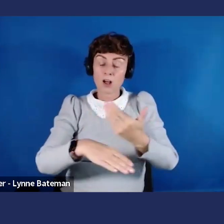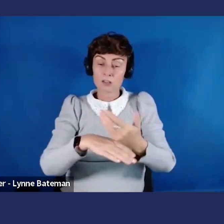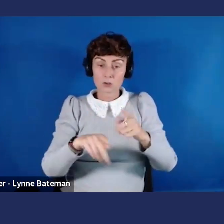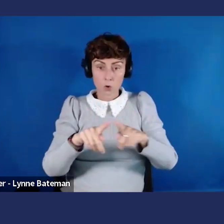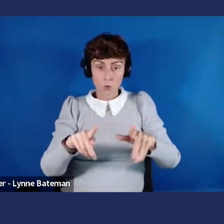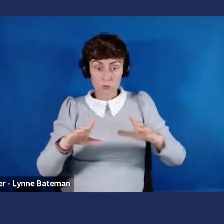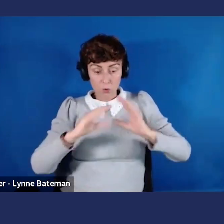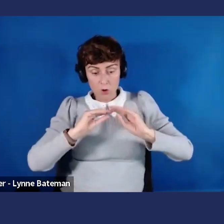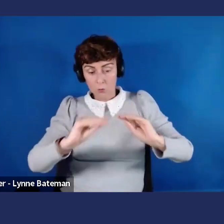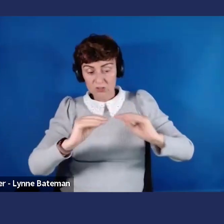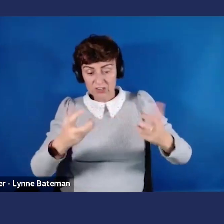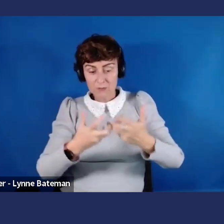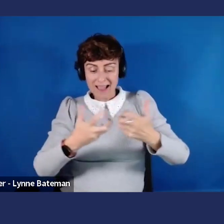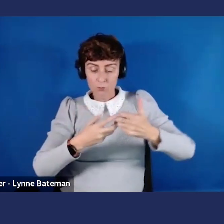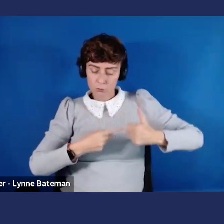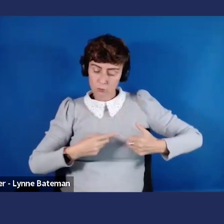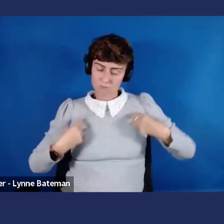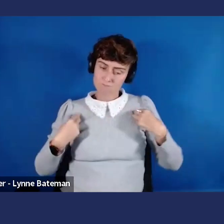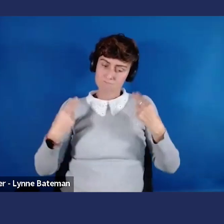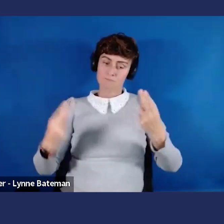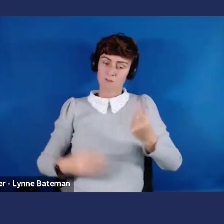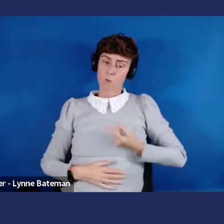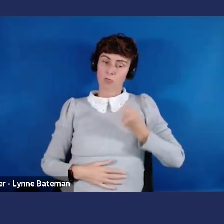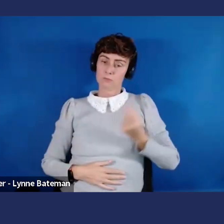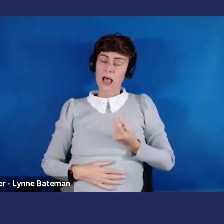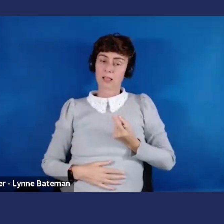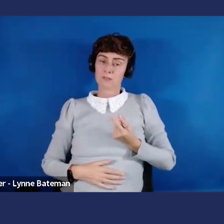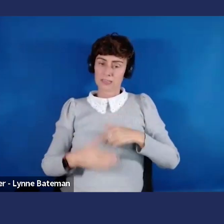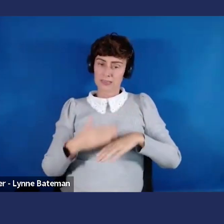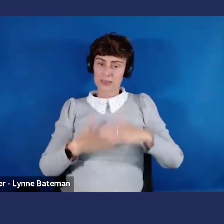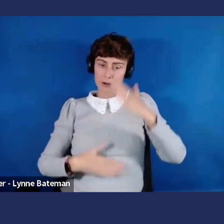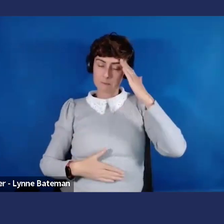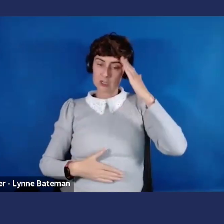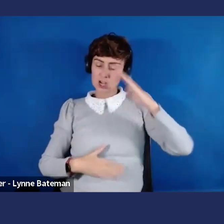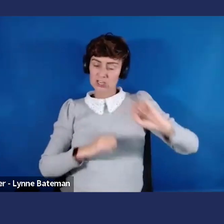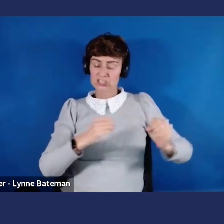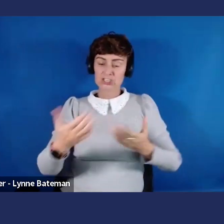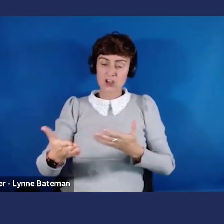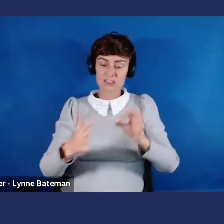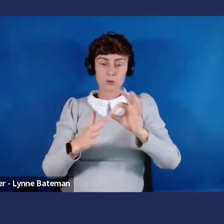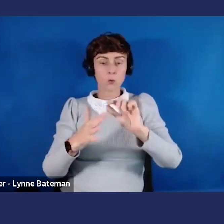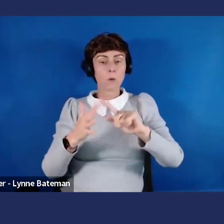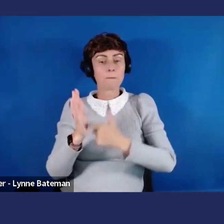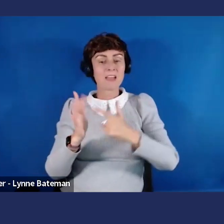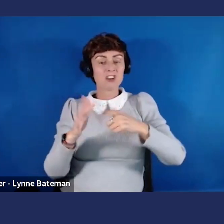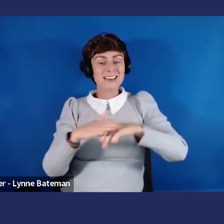within maternity services or other talking therapies and perinatal services that can help with that too.